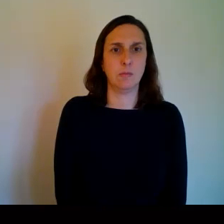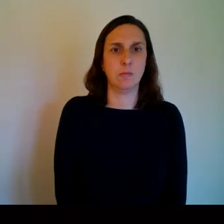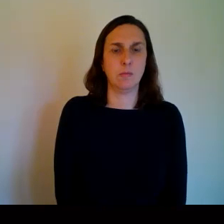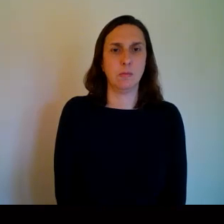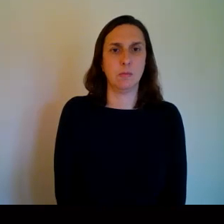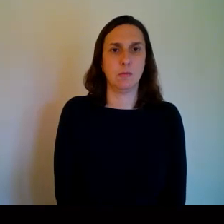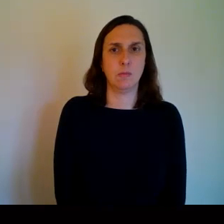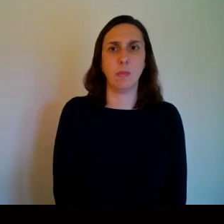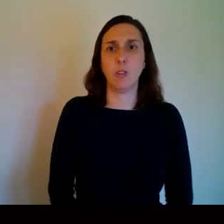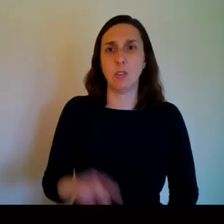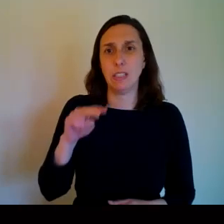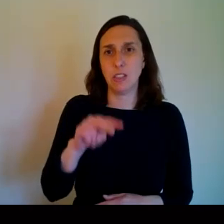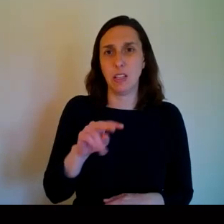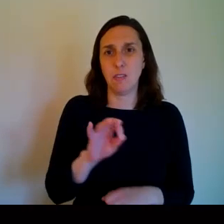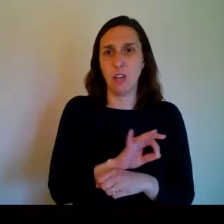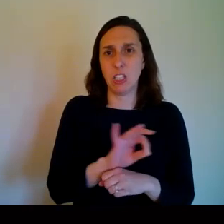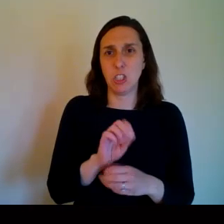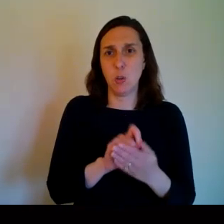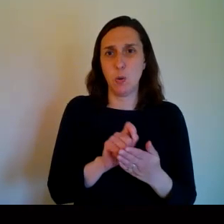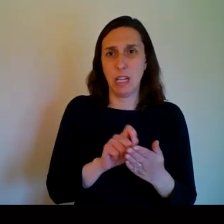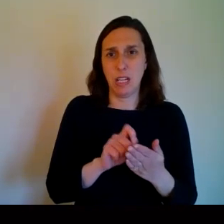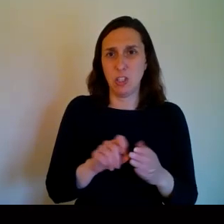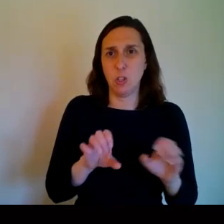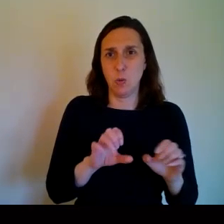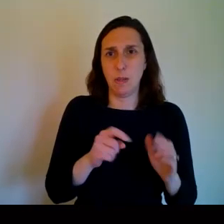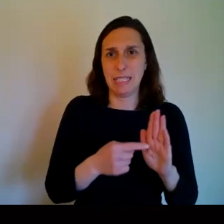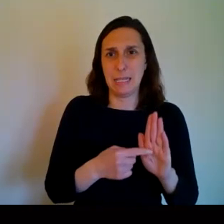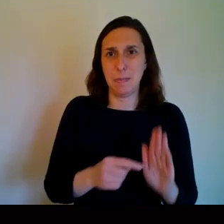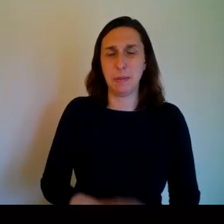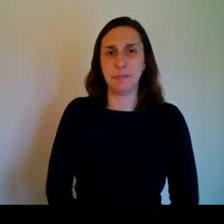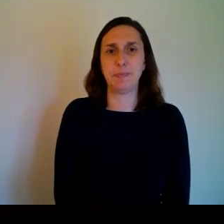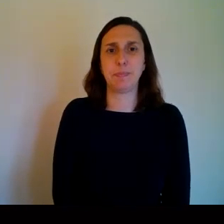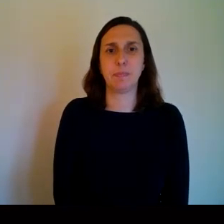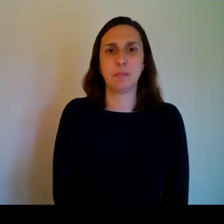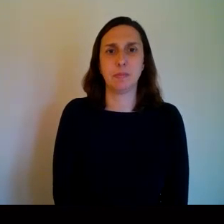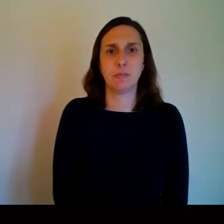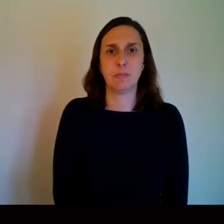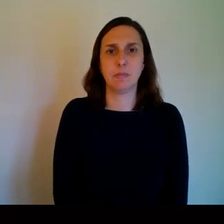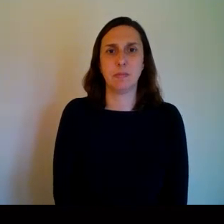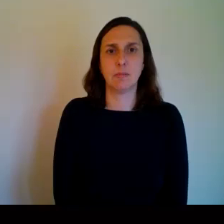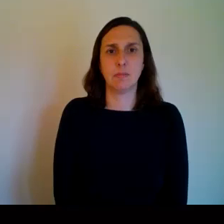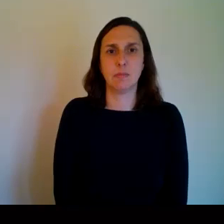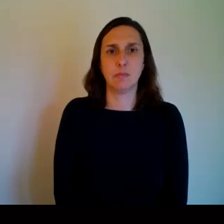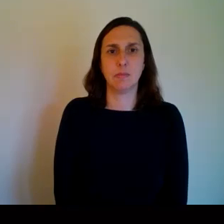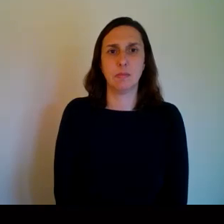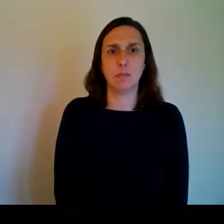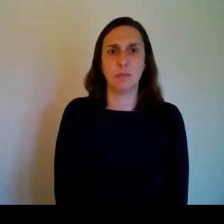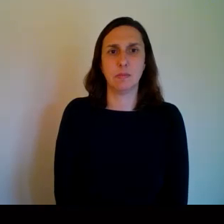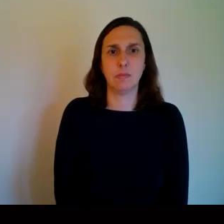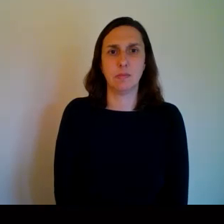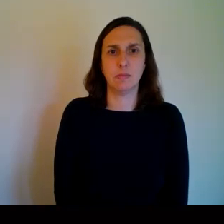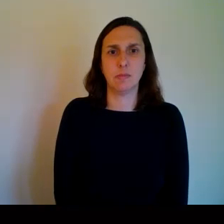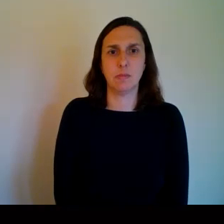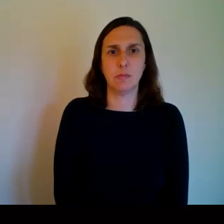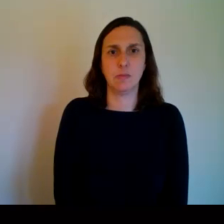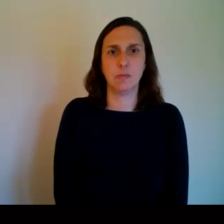work out an example. In fact, the one that I always get taught here, and I like, because it happens